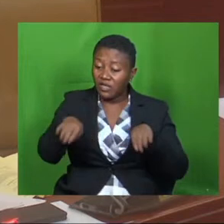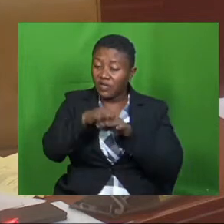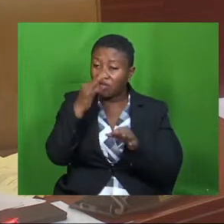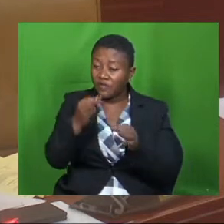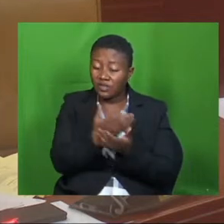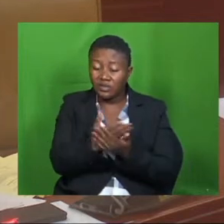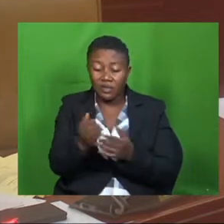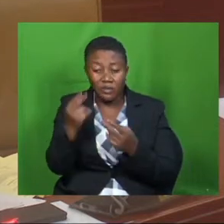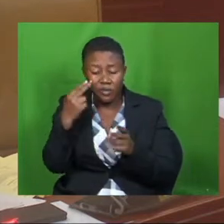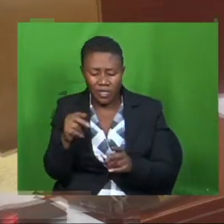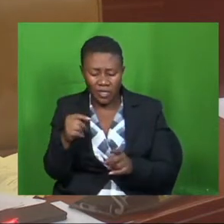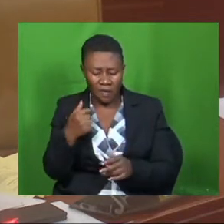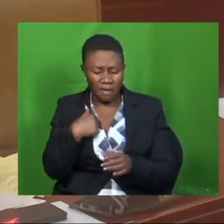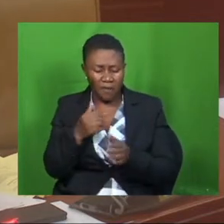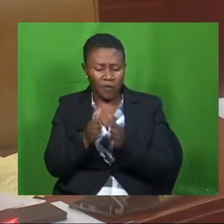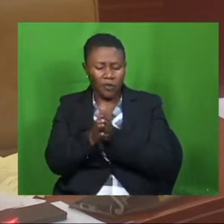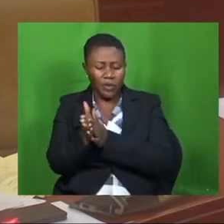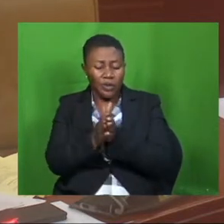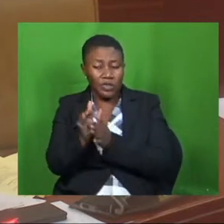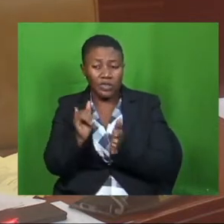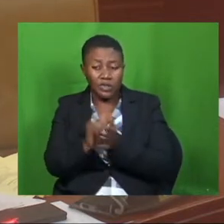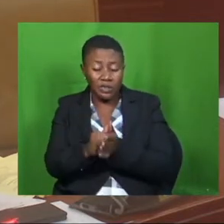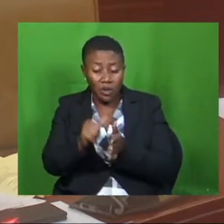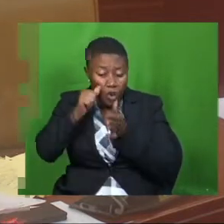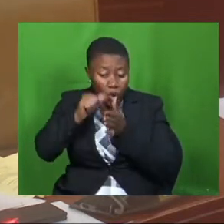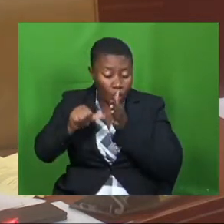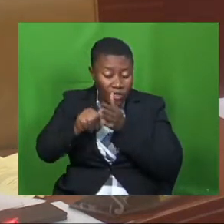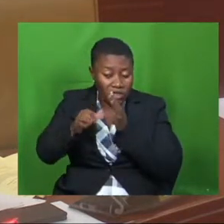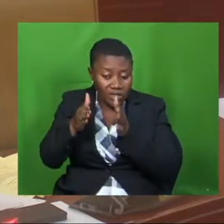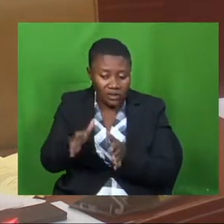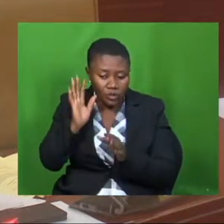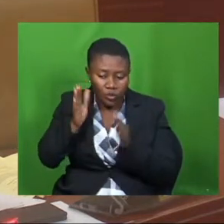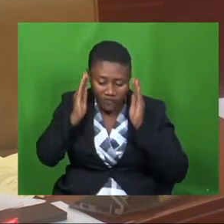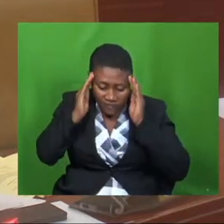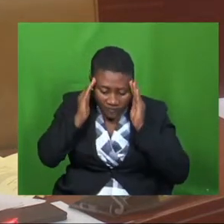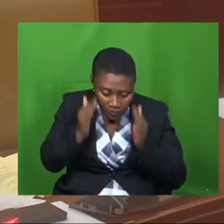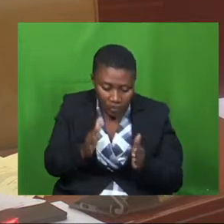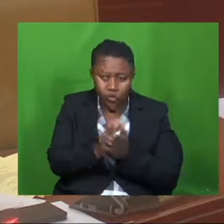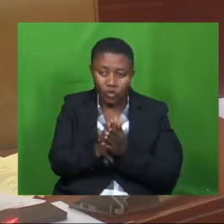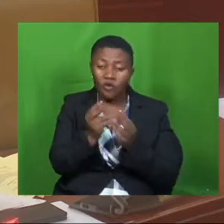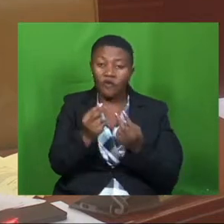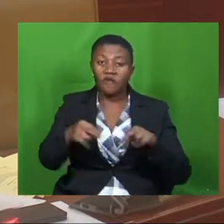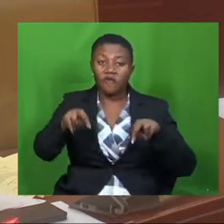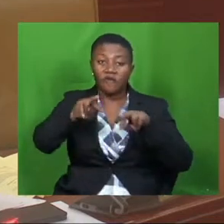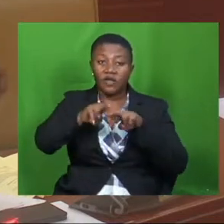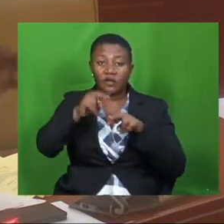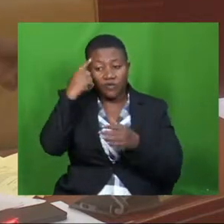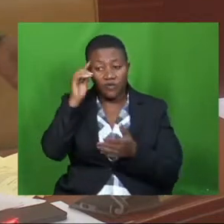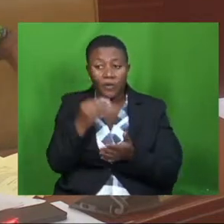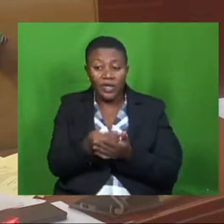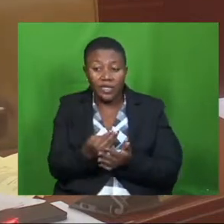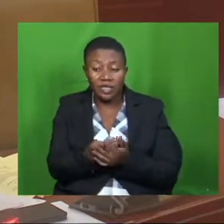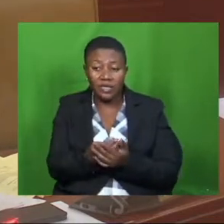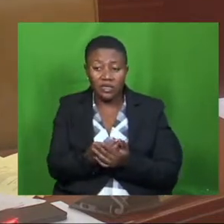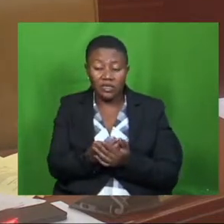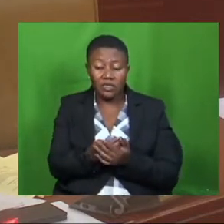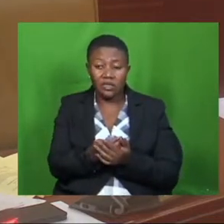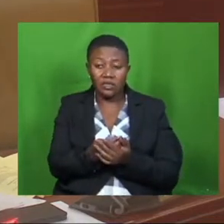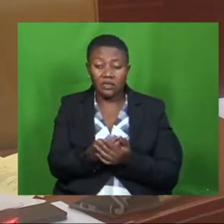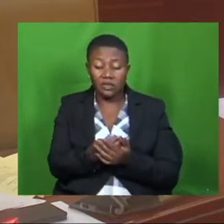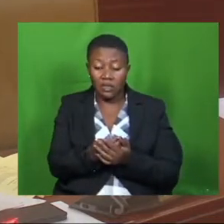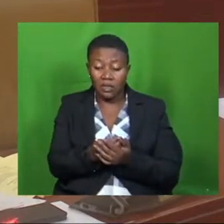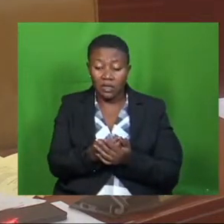changed. It has gotten more expensive. But for those of us who are members of parliament,